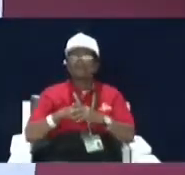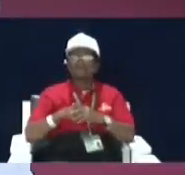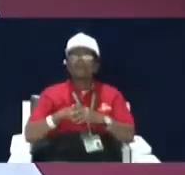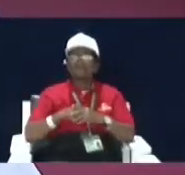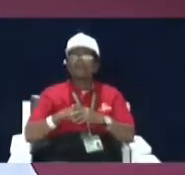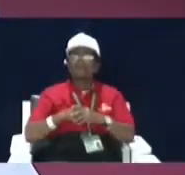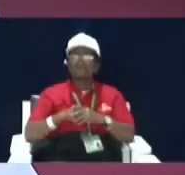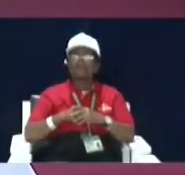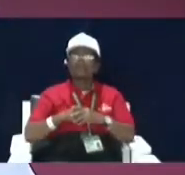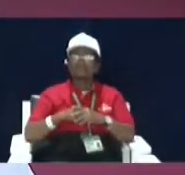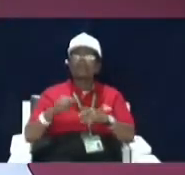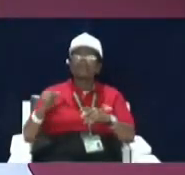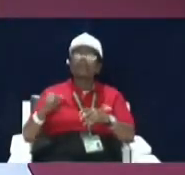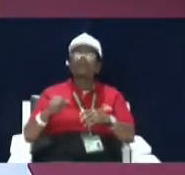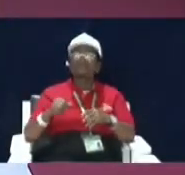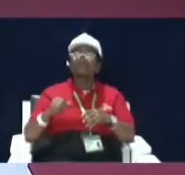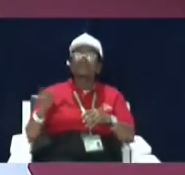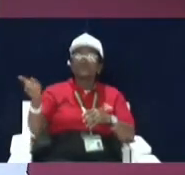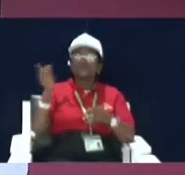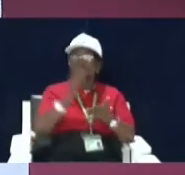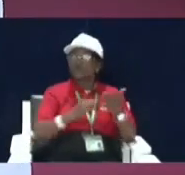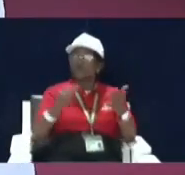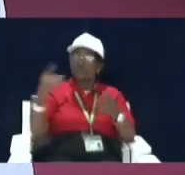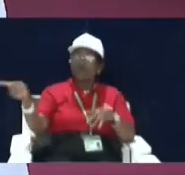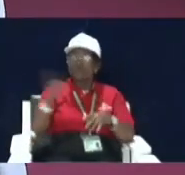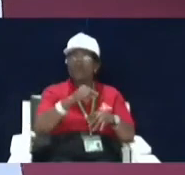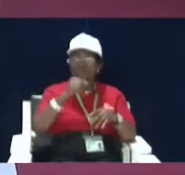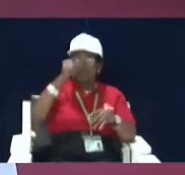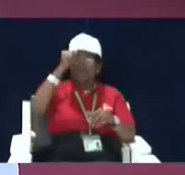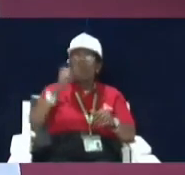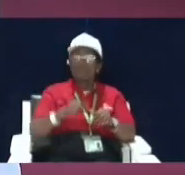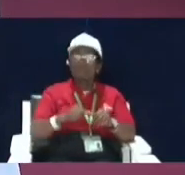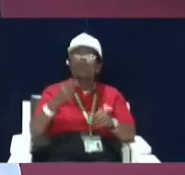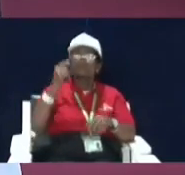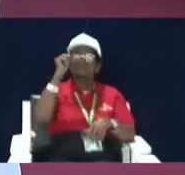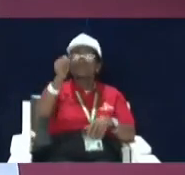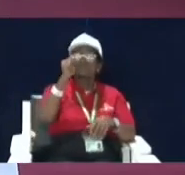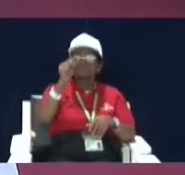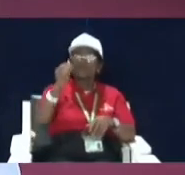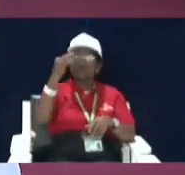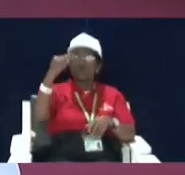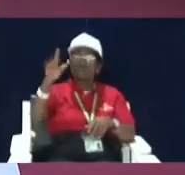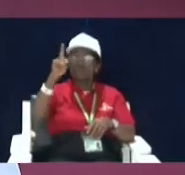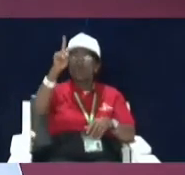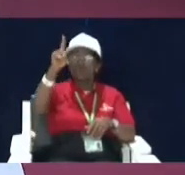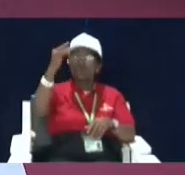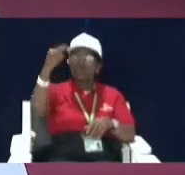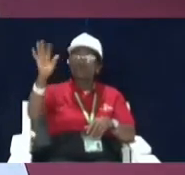At least some of you remember the testimony of one of our sisters.